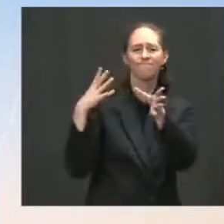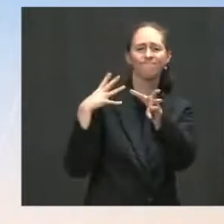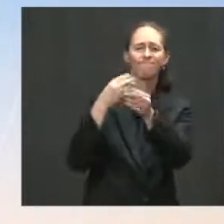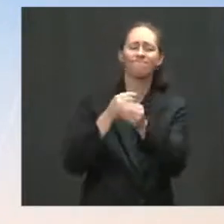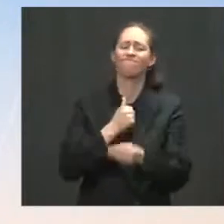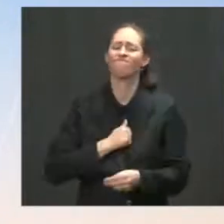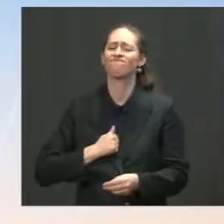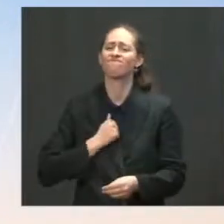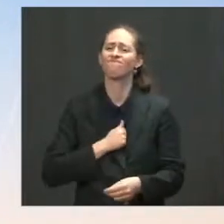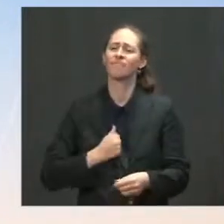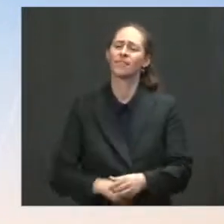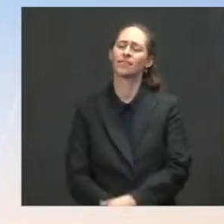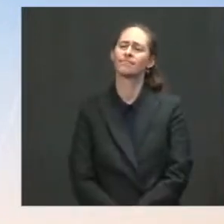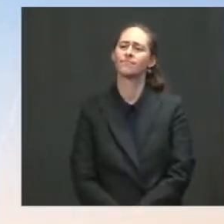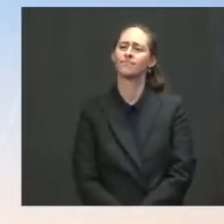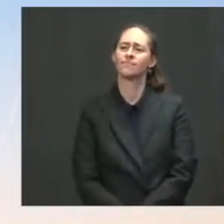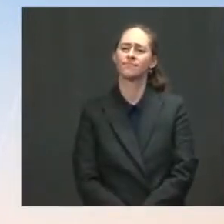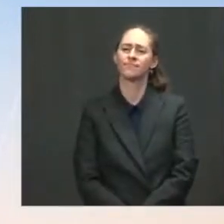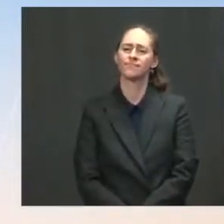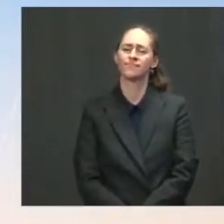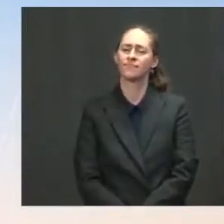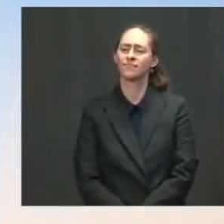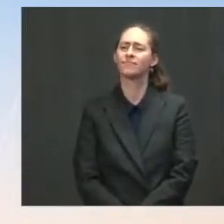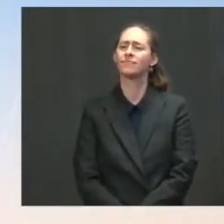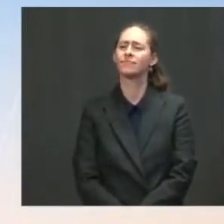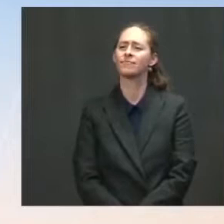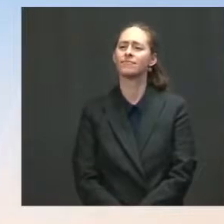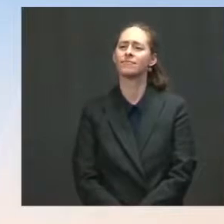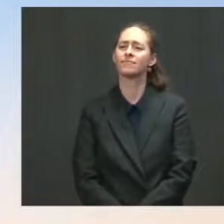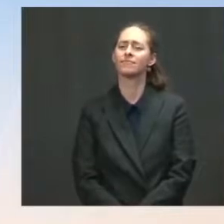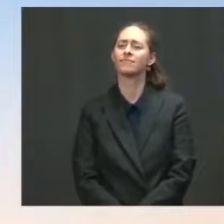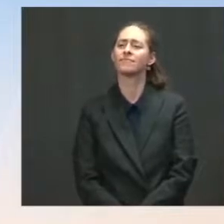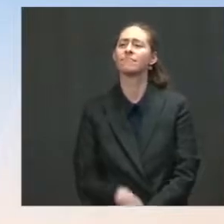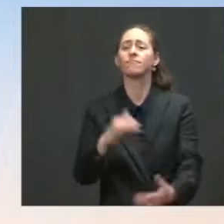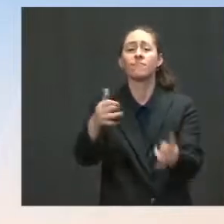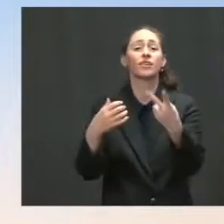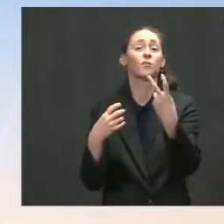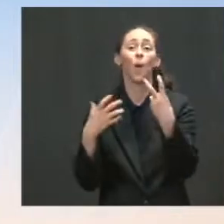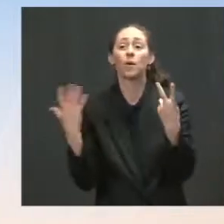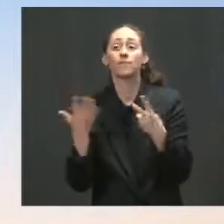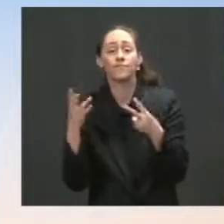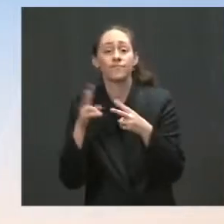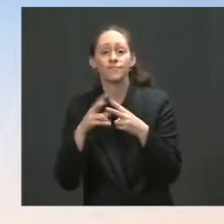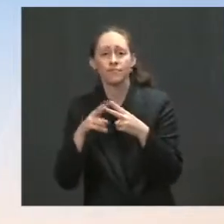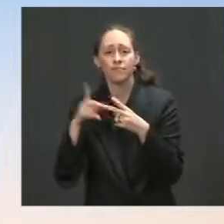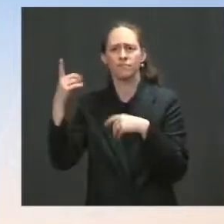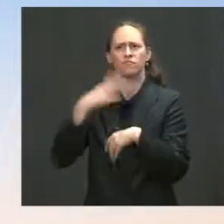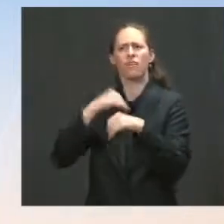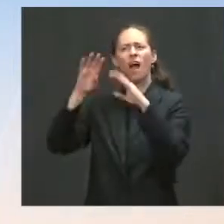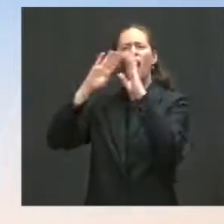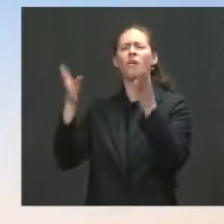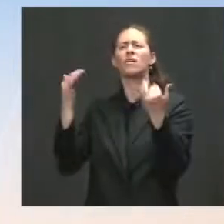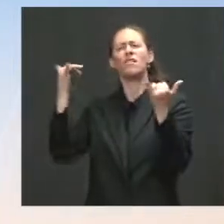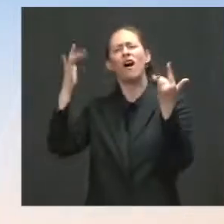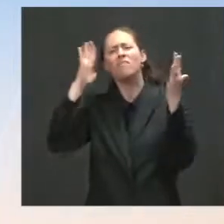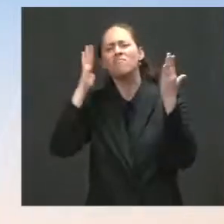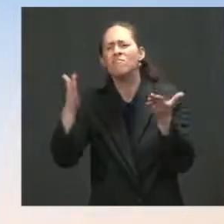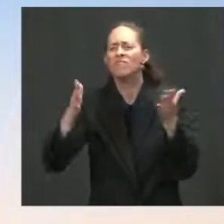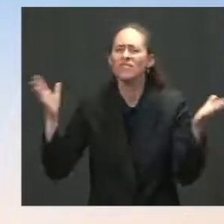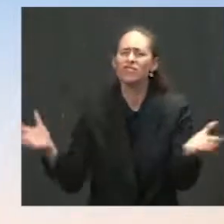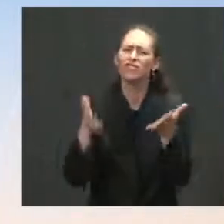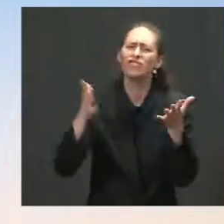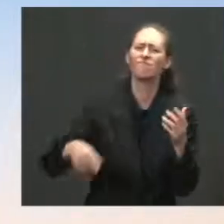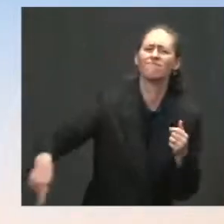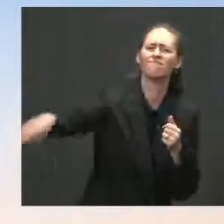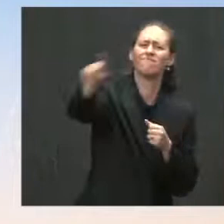efforts to do everything we can and engage everyone we can to encourage vaccinations, Surgeon General Dr. Vivek Murthy and